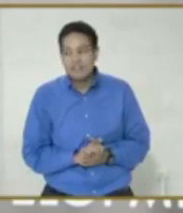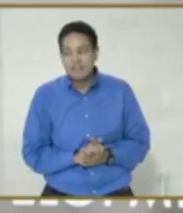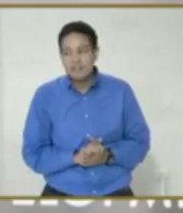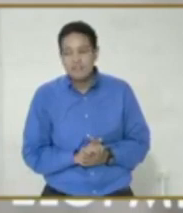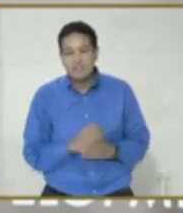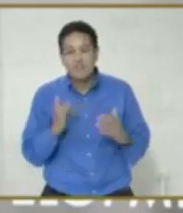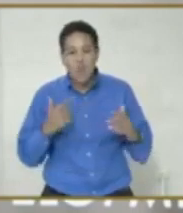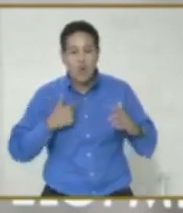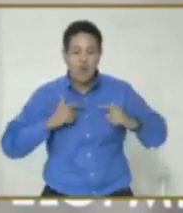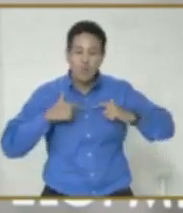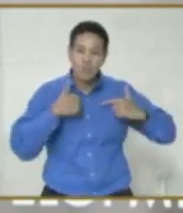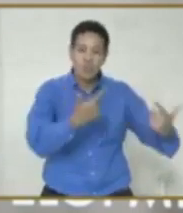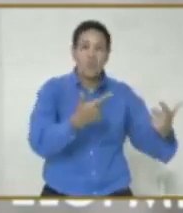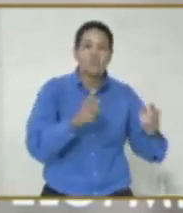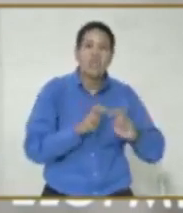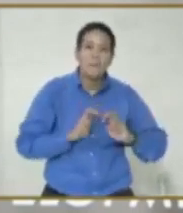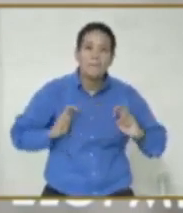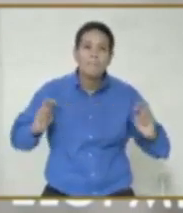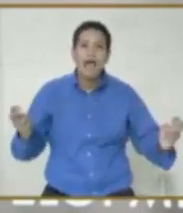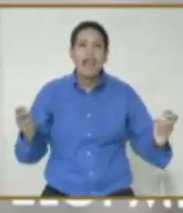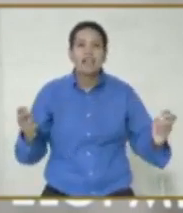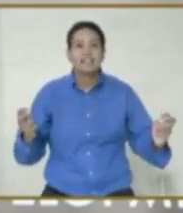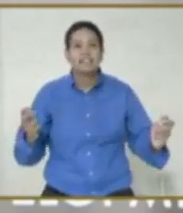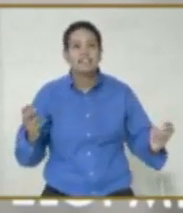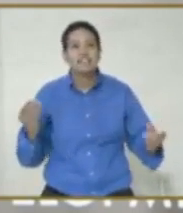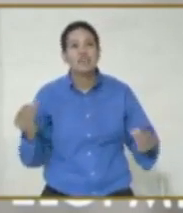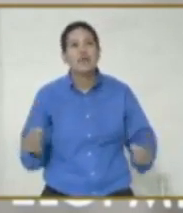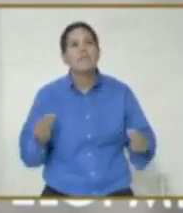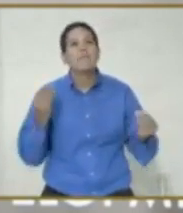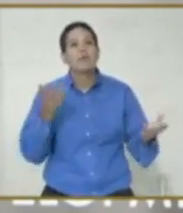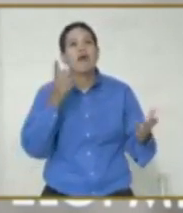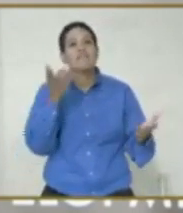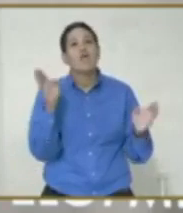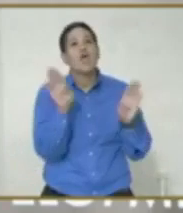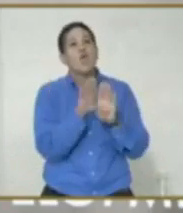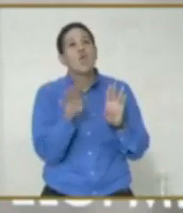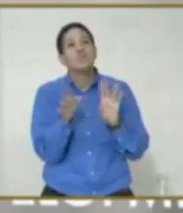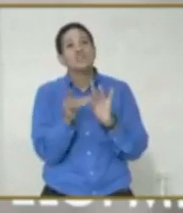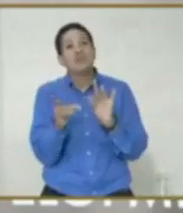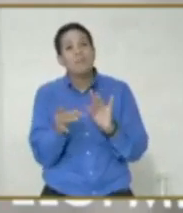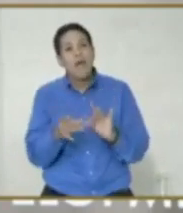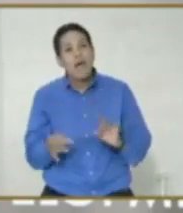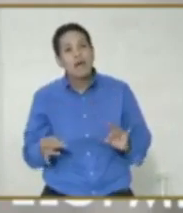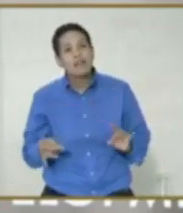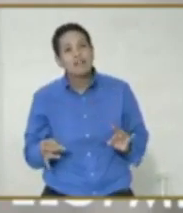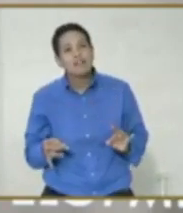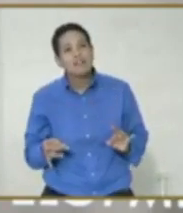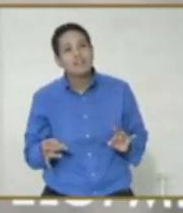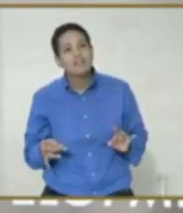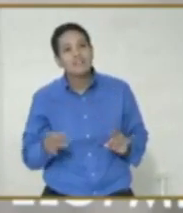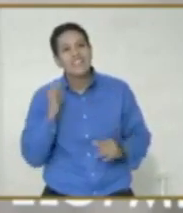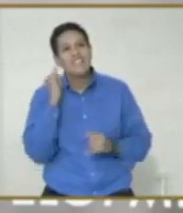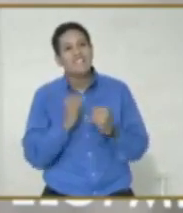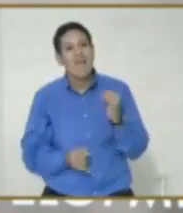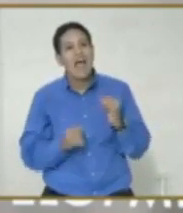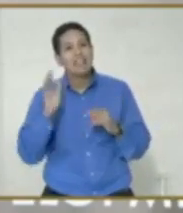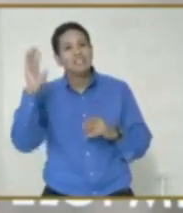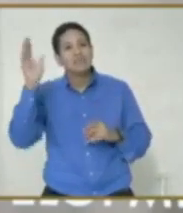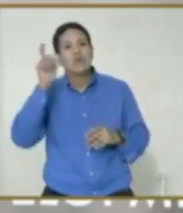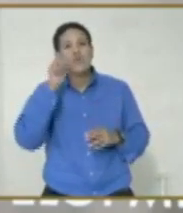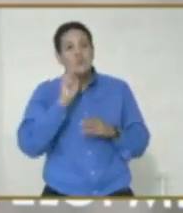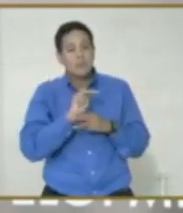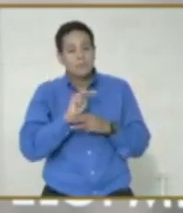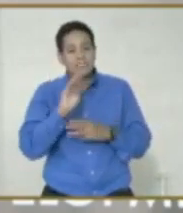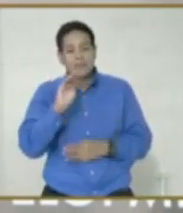the panelists to provide us with their closing remarks, which will be the final speaker, of course, will be Minister